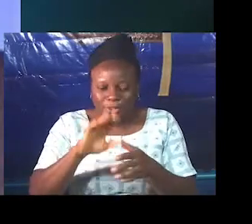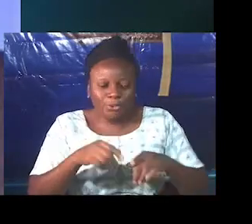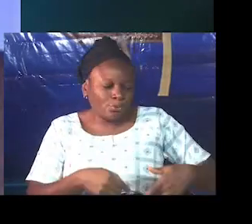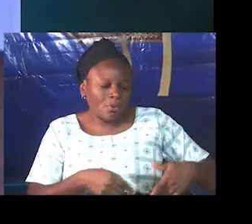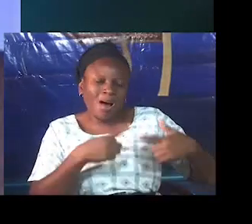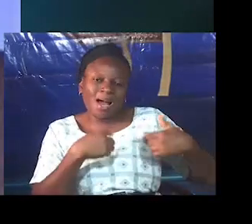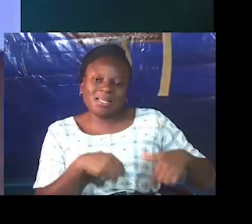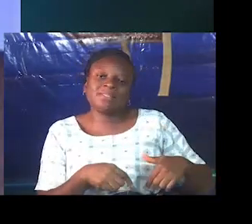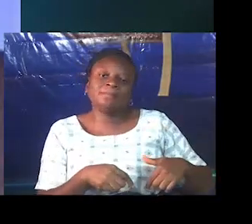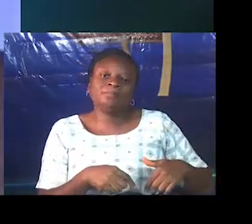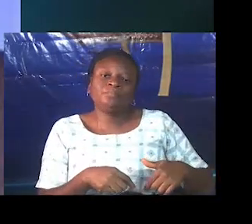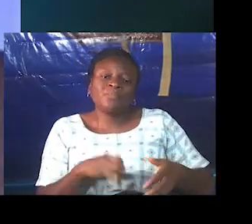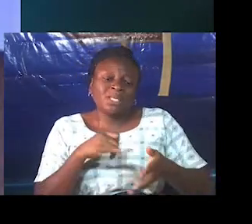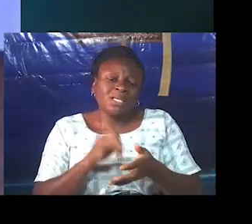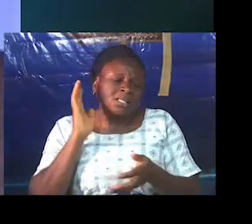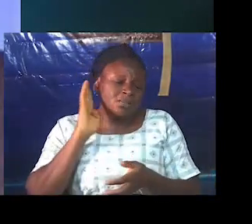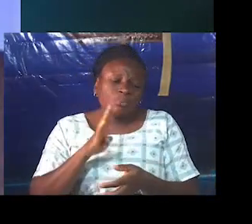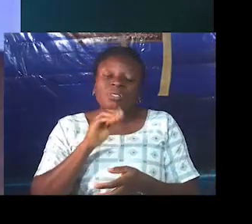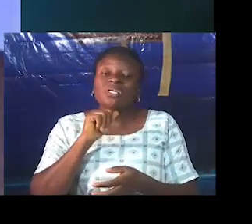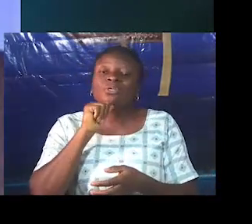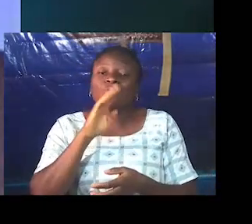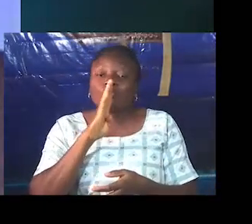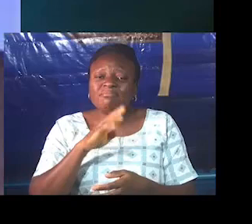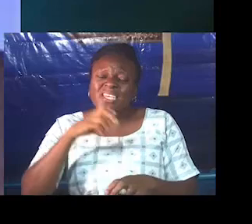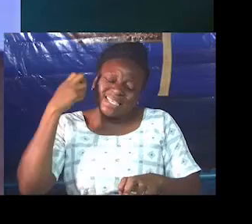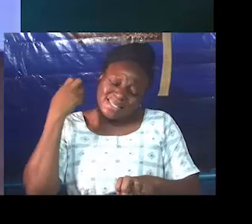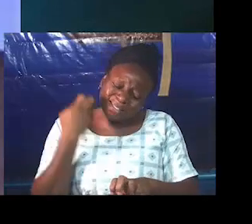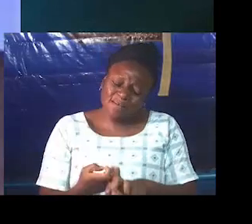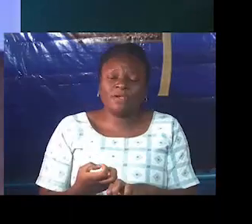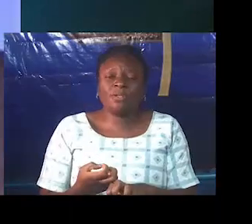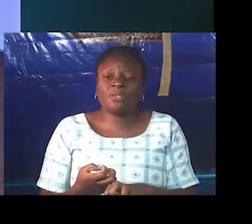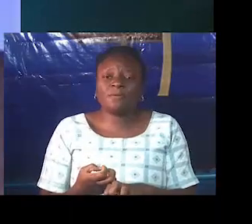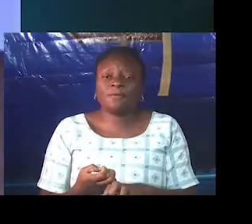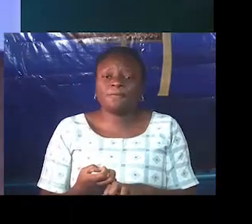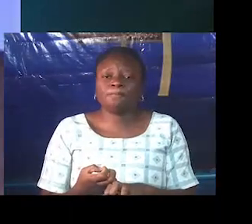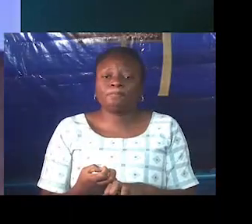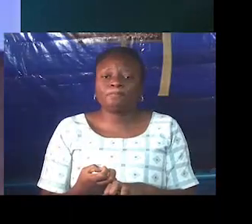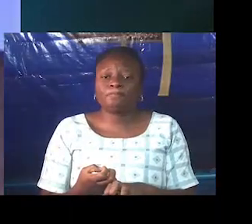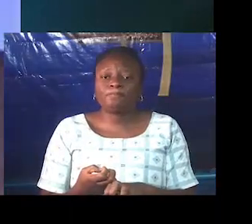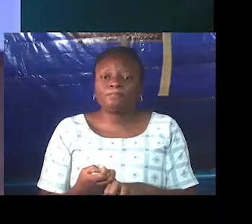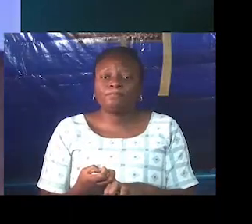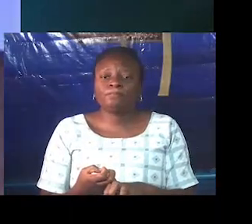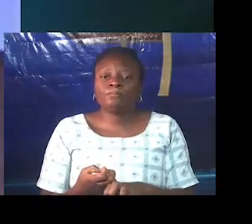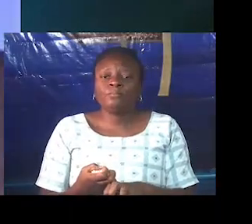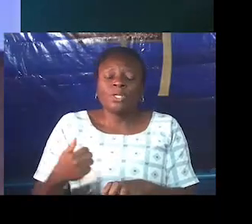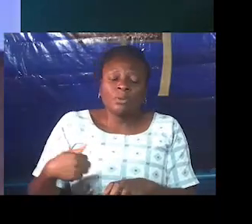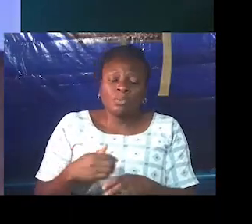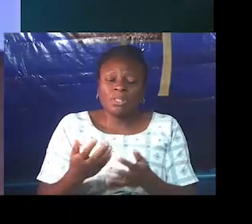is from stage to stage in his lifetime. Now, having said that, we will now go